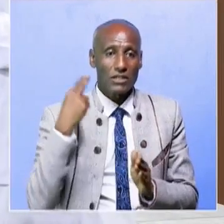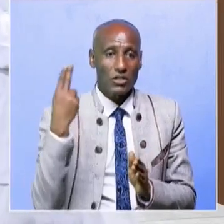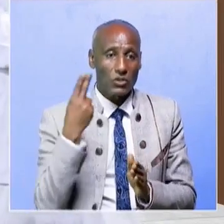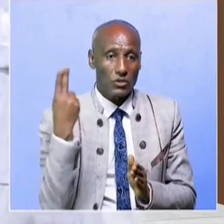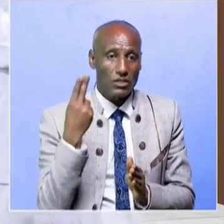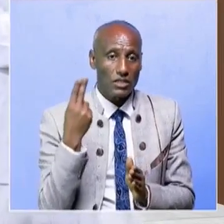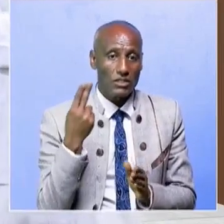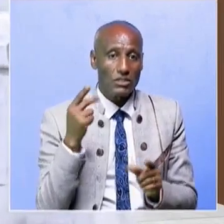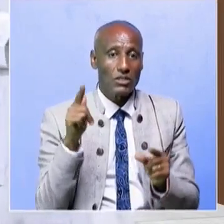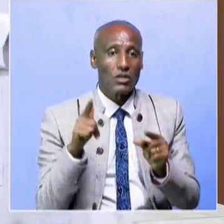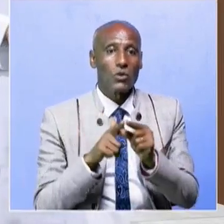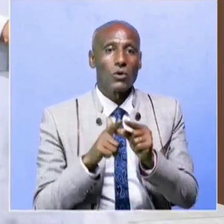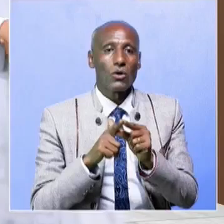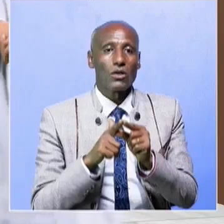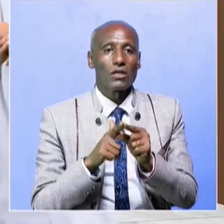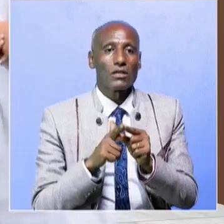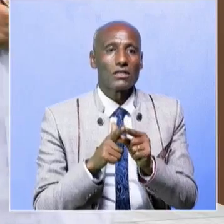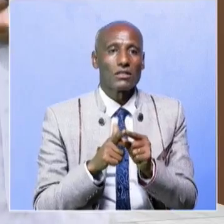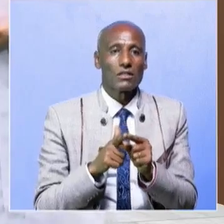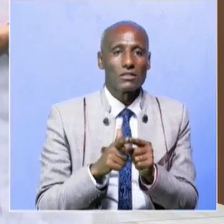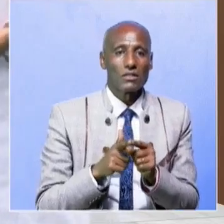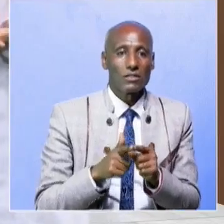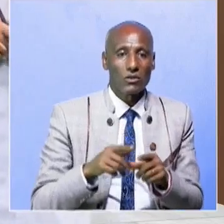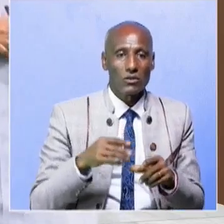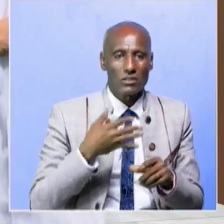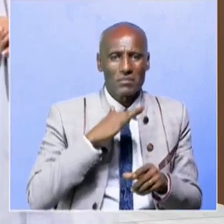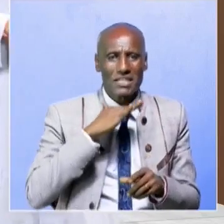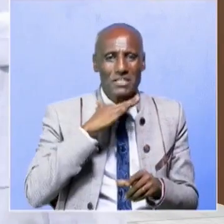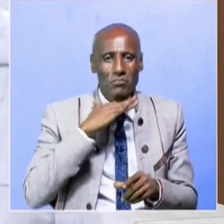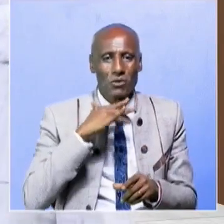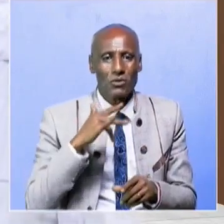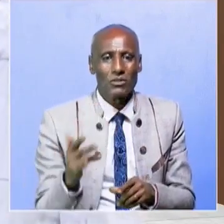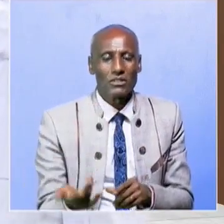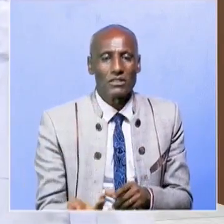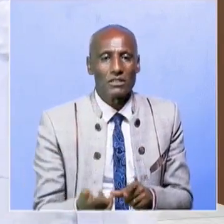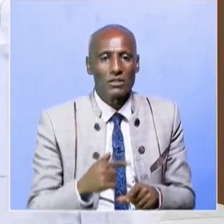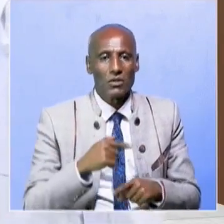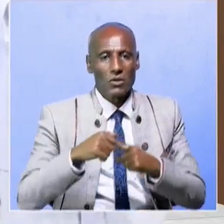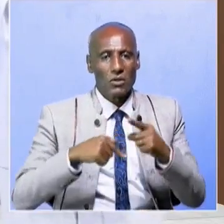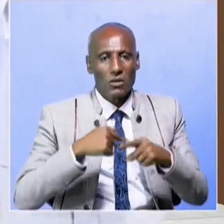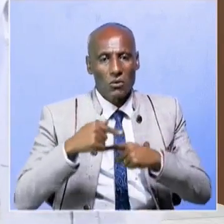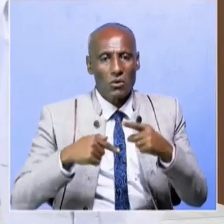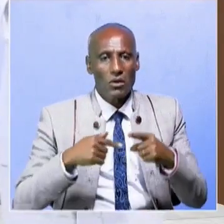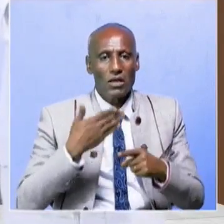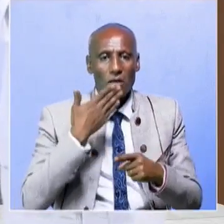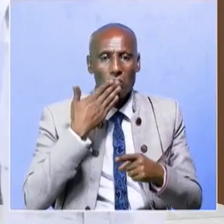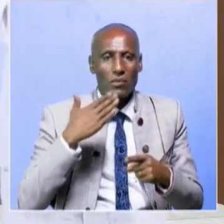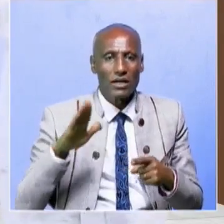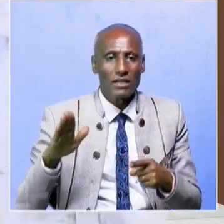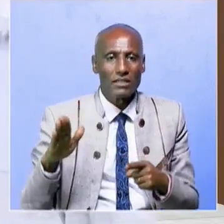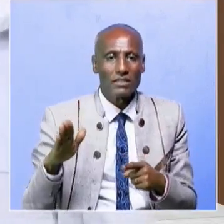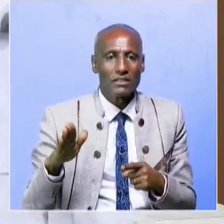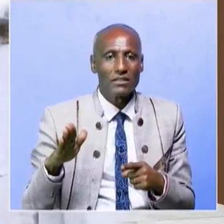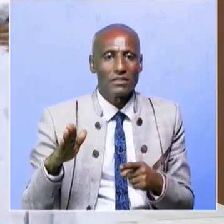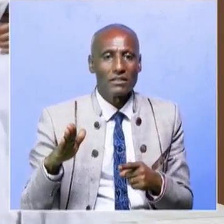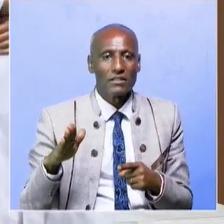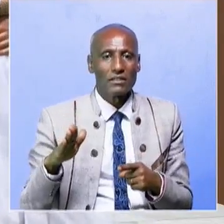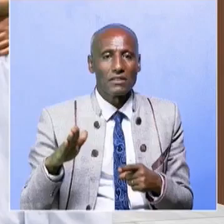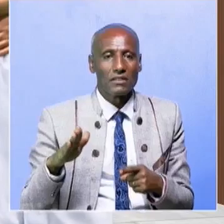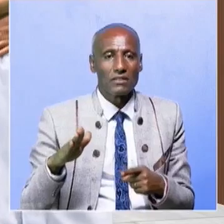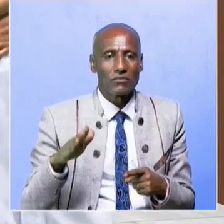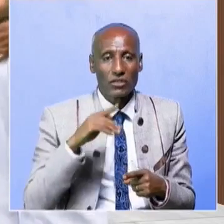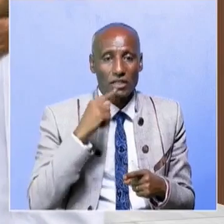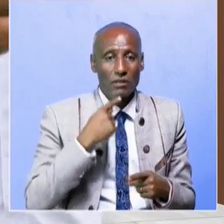to talk about how something is polluted, how something is gone bad. Let's say you got a